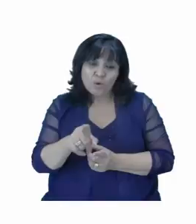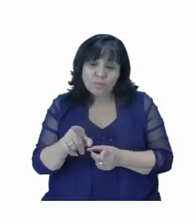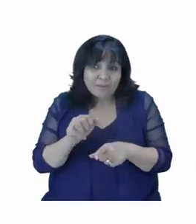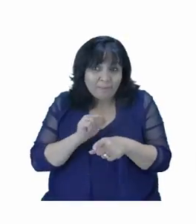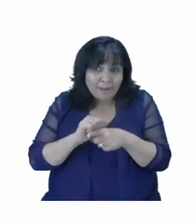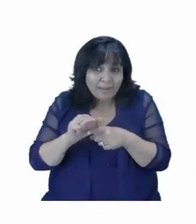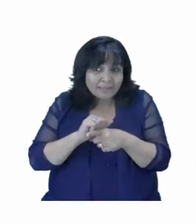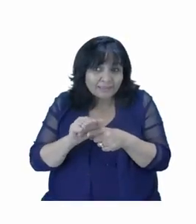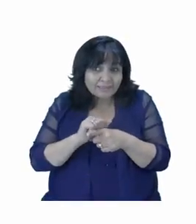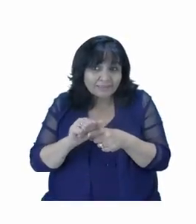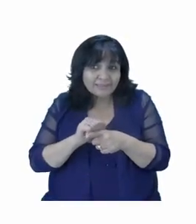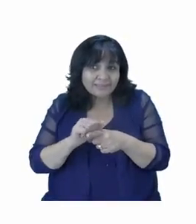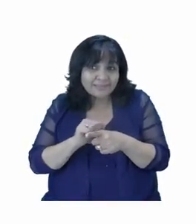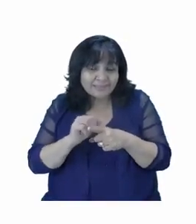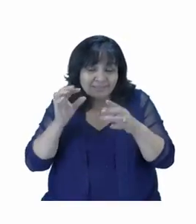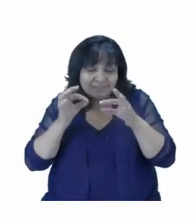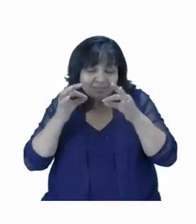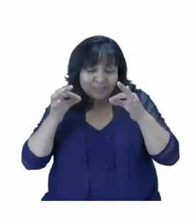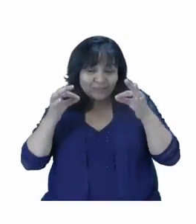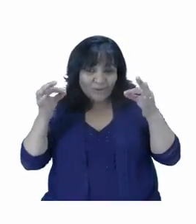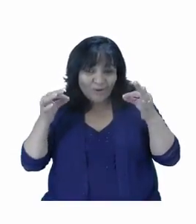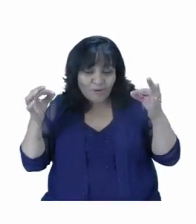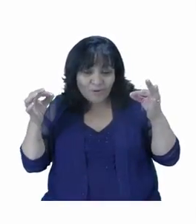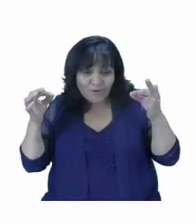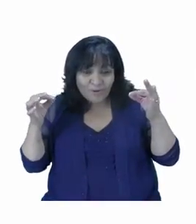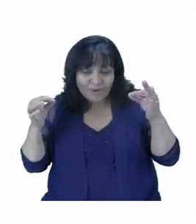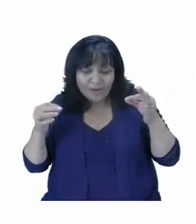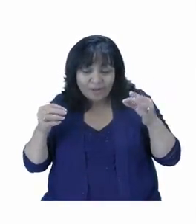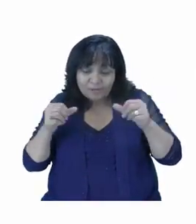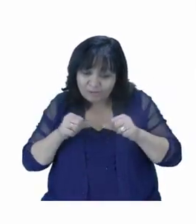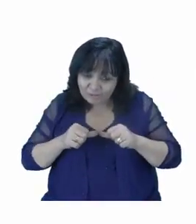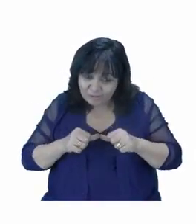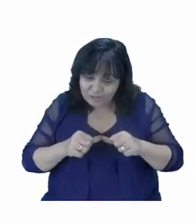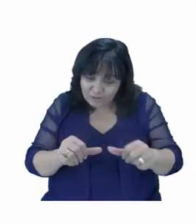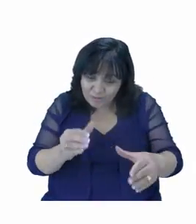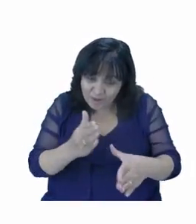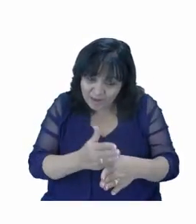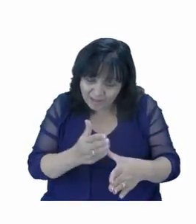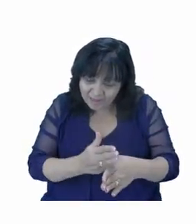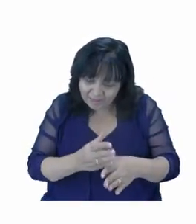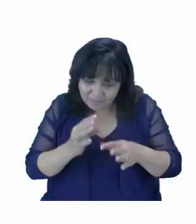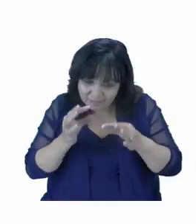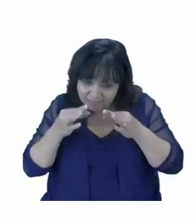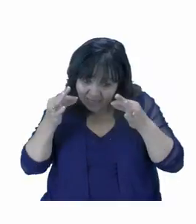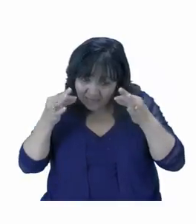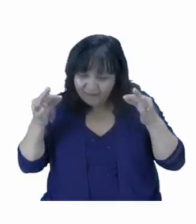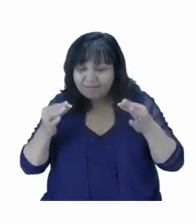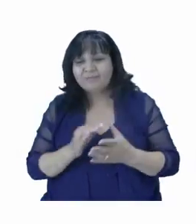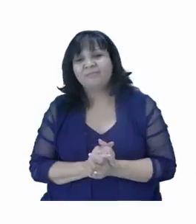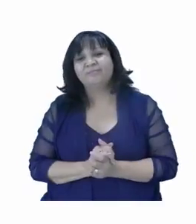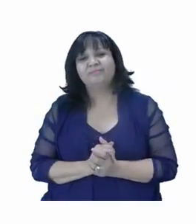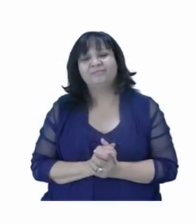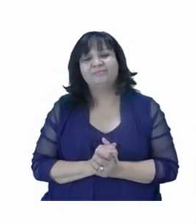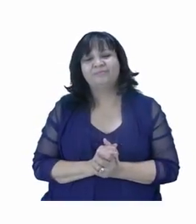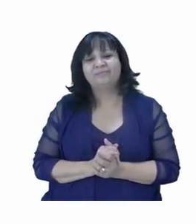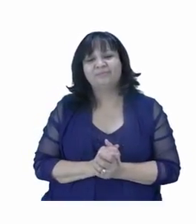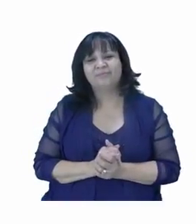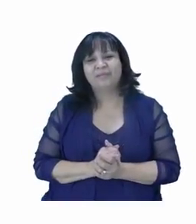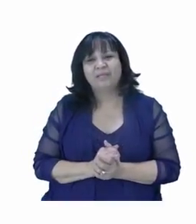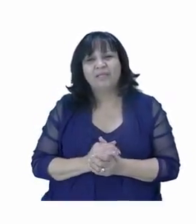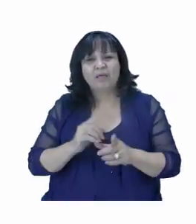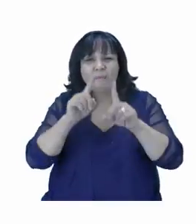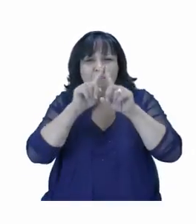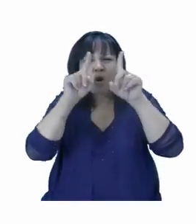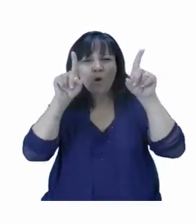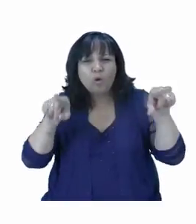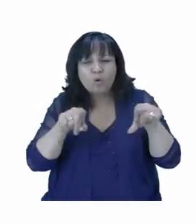song whilst you are doing your exercise. Now, every block that we see there is